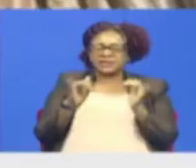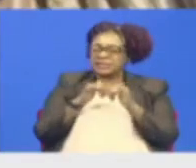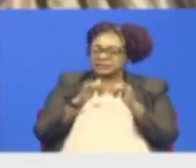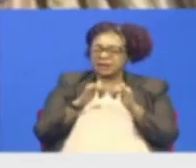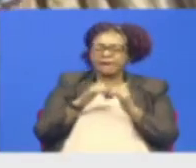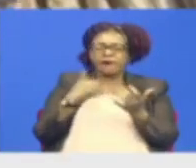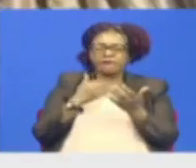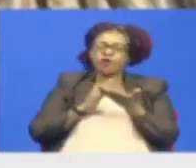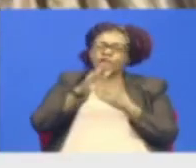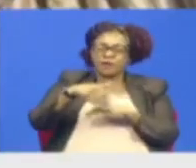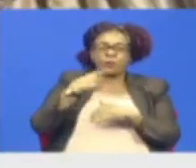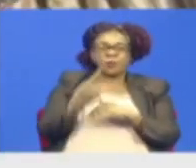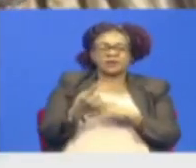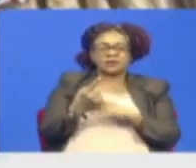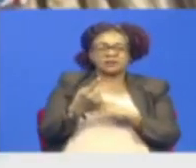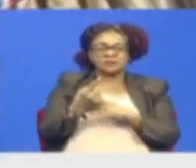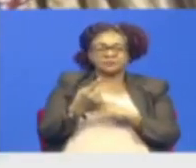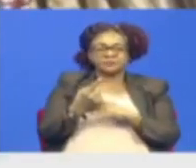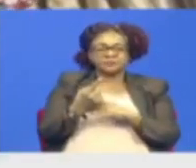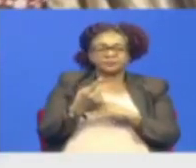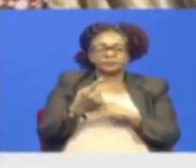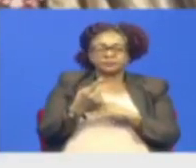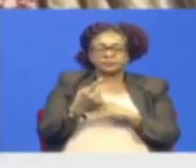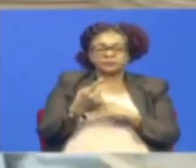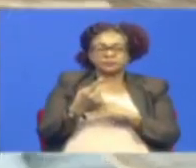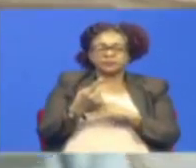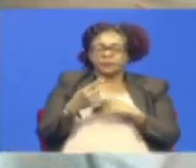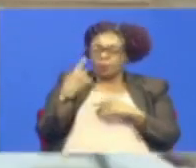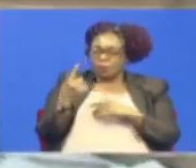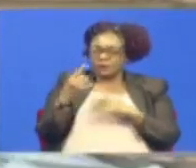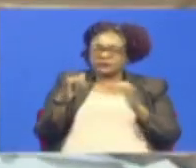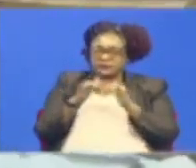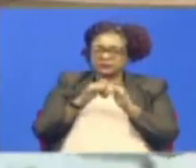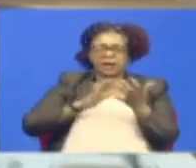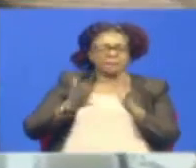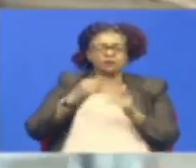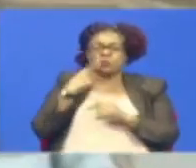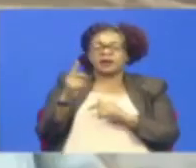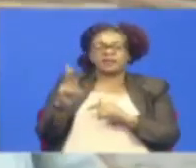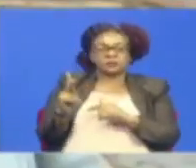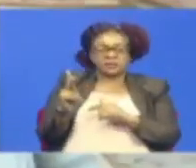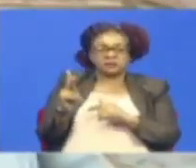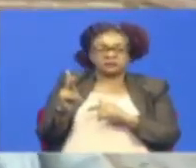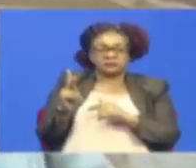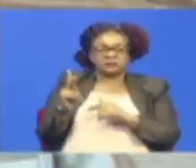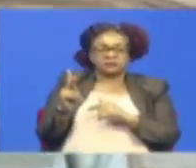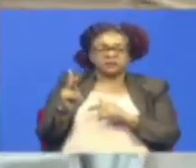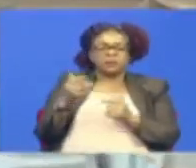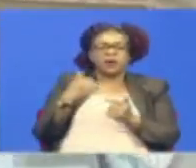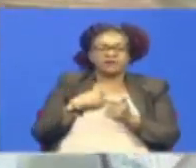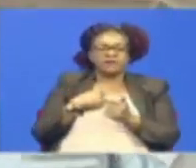Ambao kutengeneza tent moja inagharimia shilingi 100,000 tent moja, na ziko zaidi